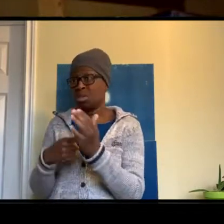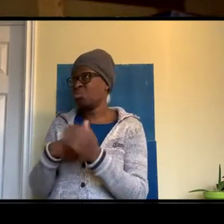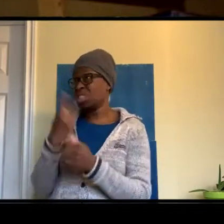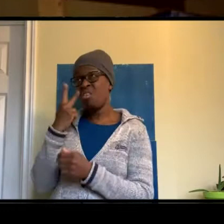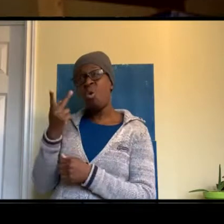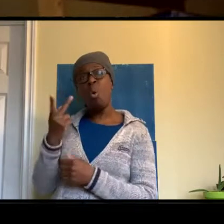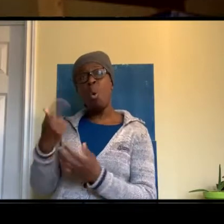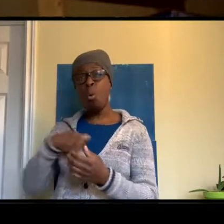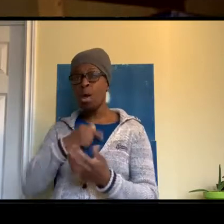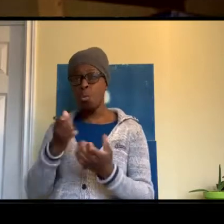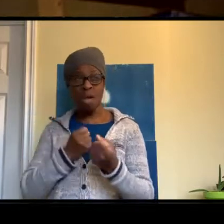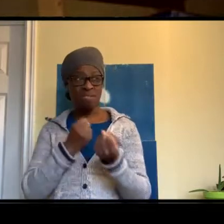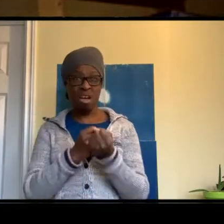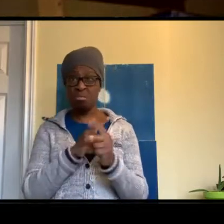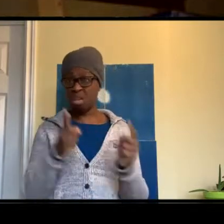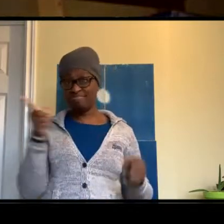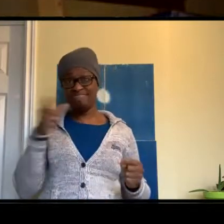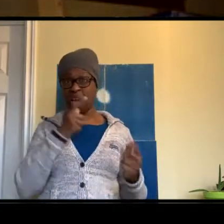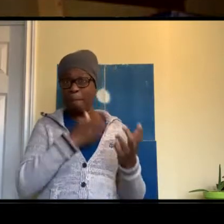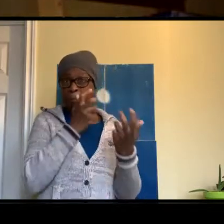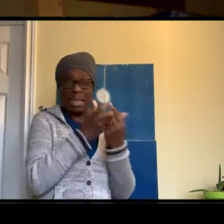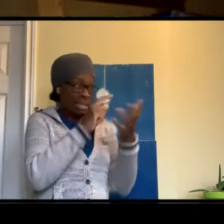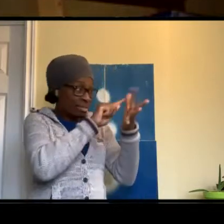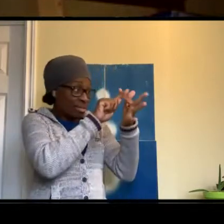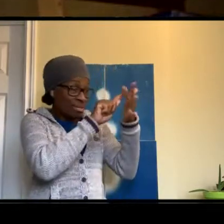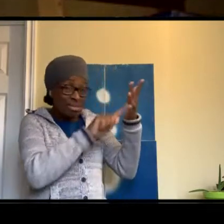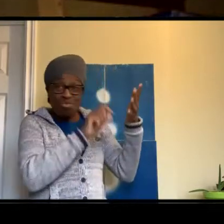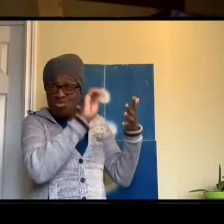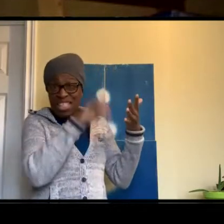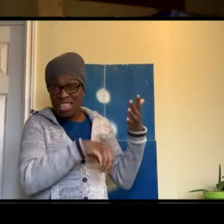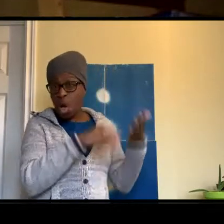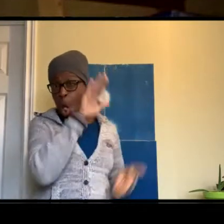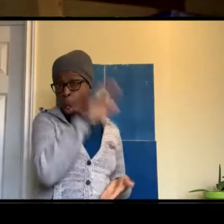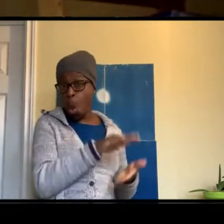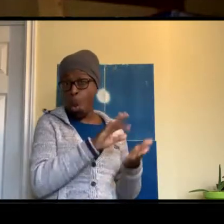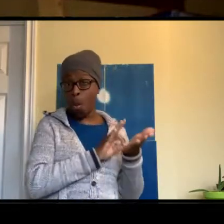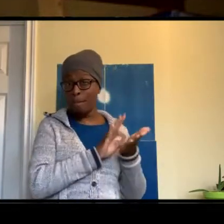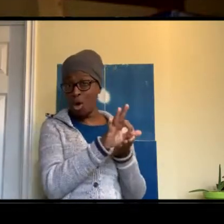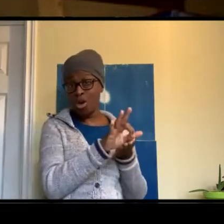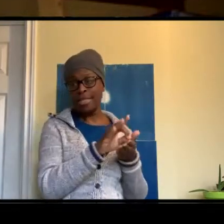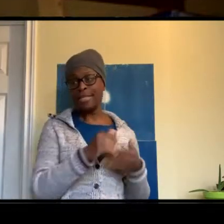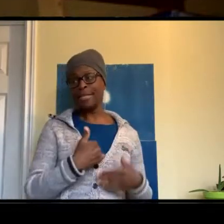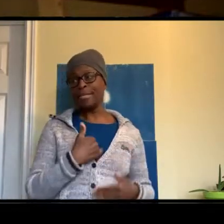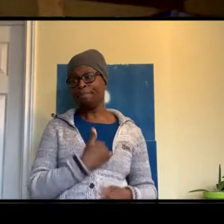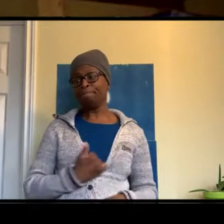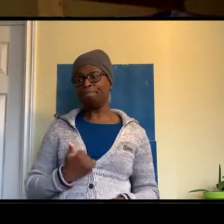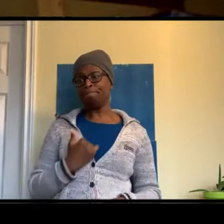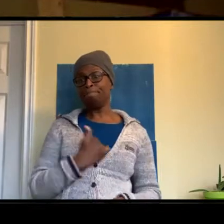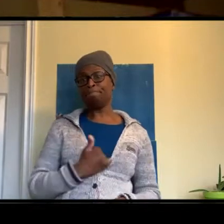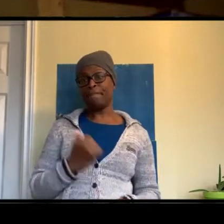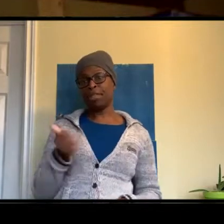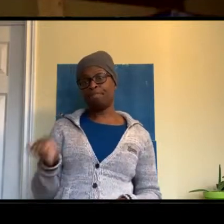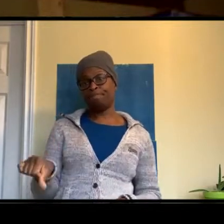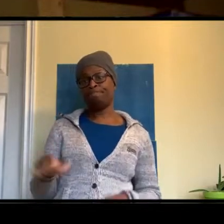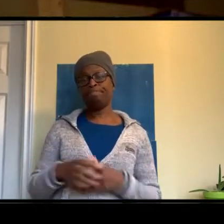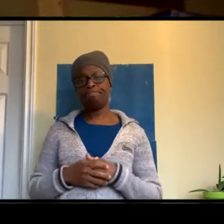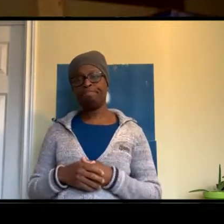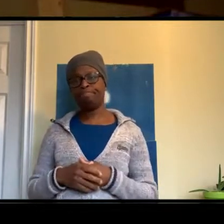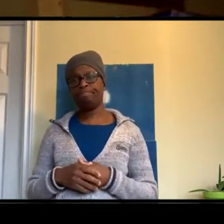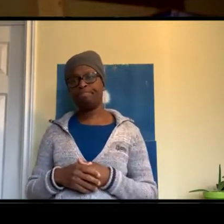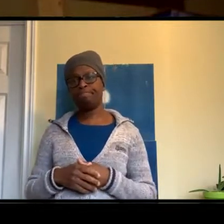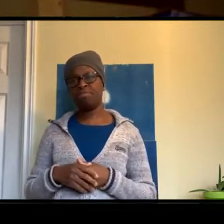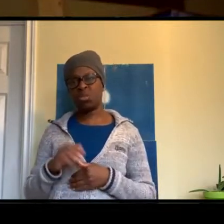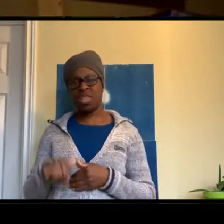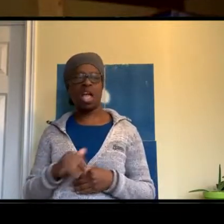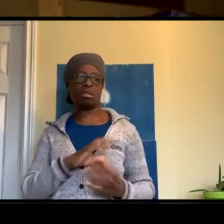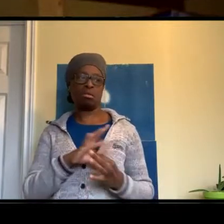the funding, but for whatever reason, the score sheet is not coming out with the right numbers. And this circles back to your point earlier that if you